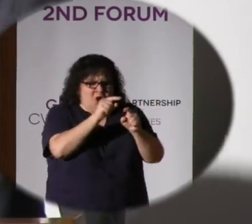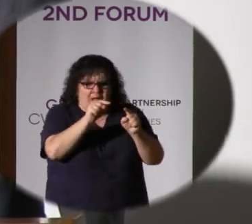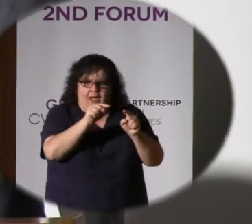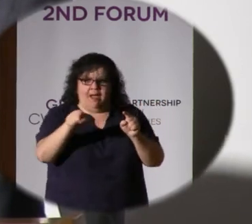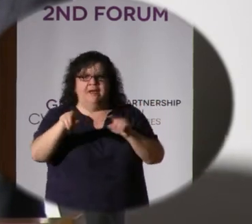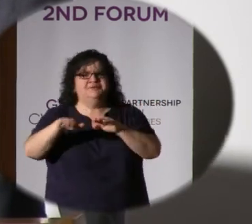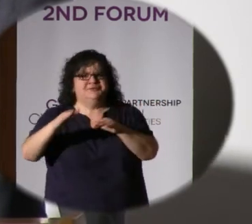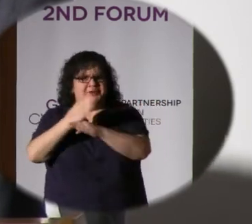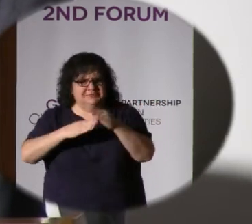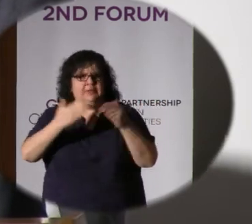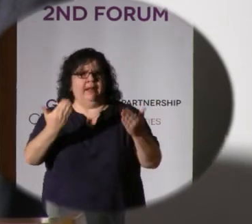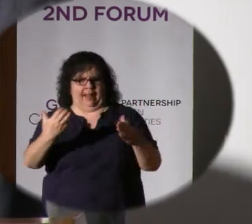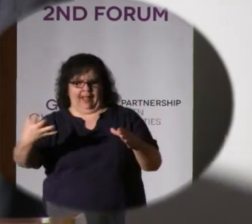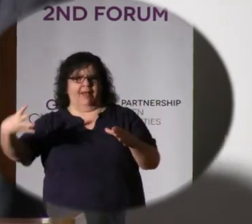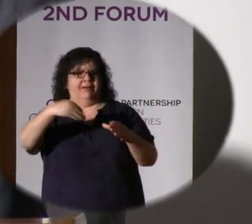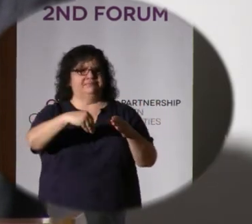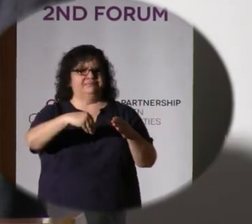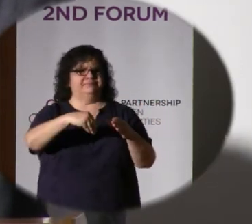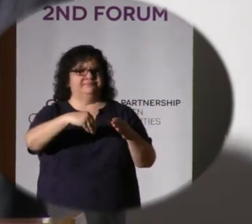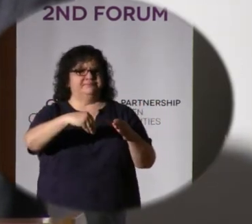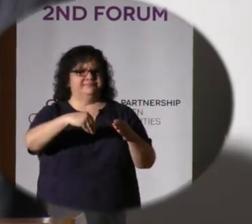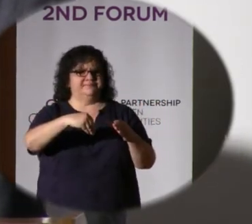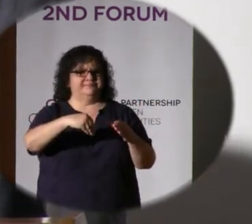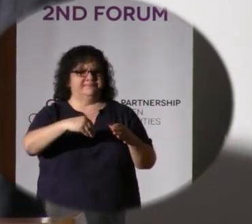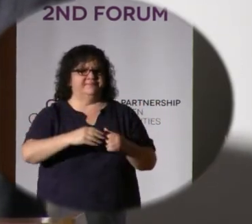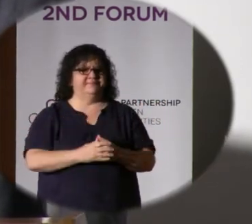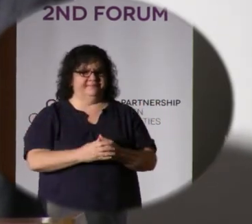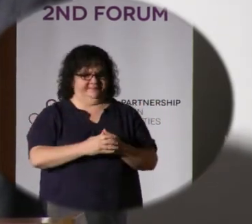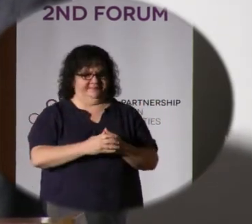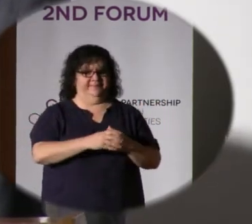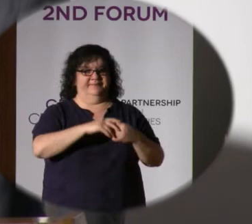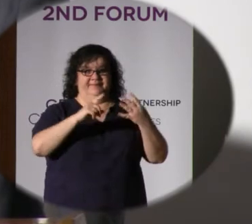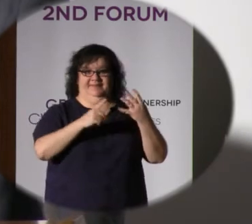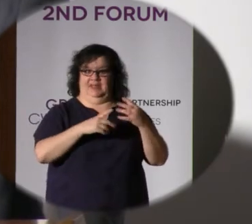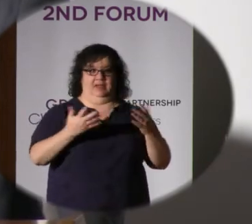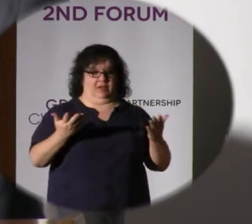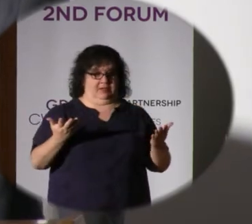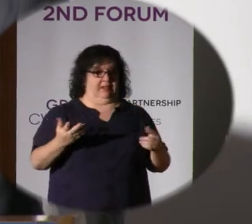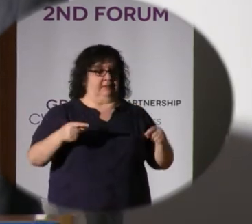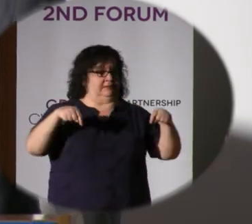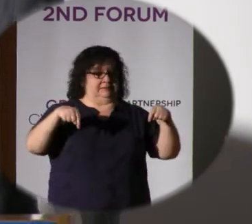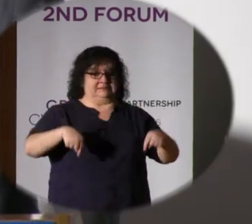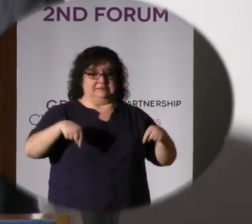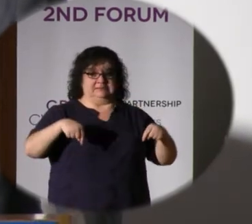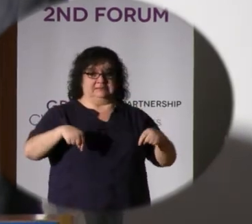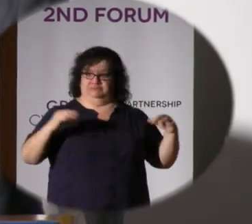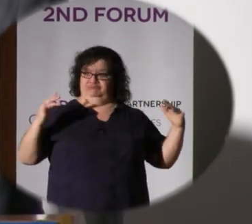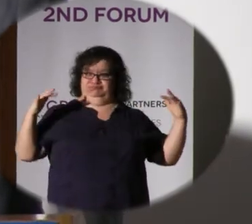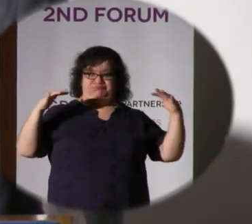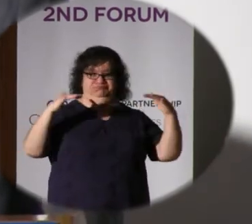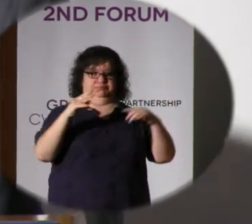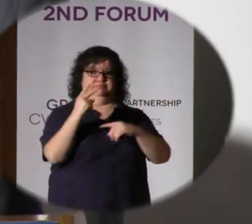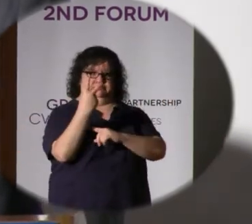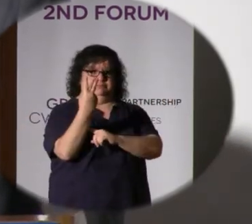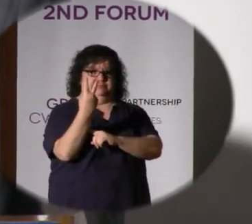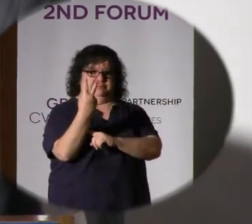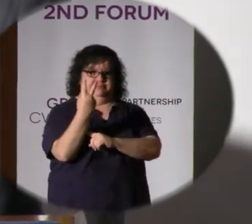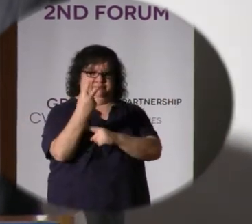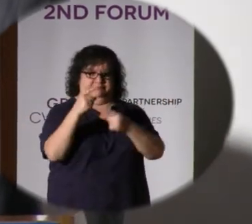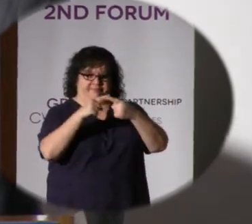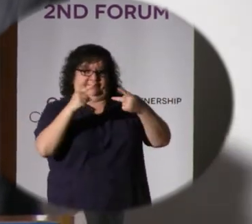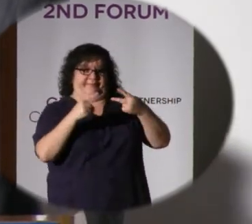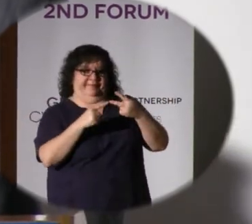The second forum of the partnership is happening exactly at the right time and is very timely, since there are a number